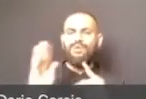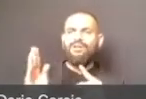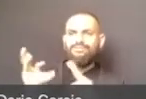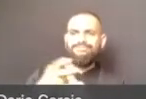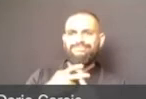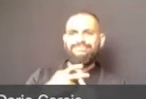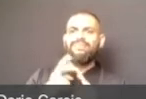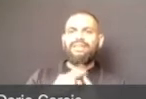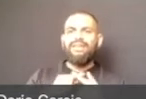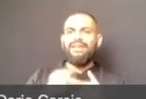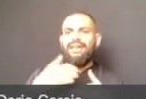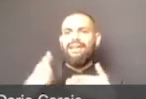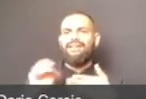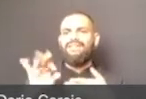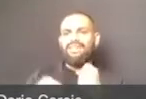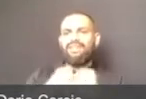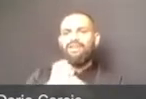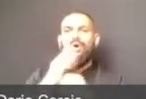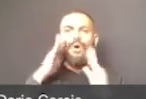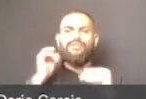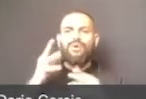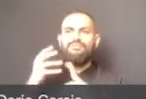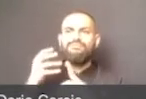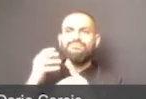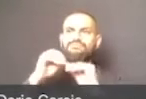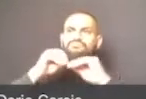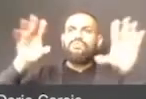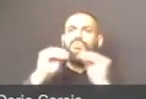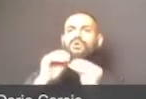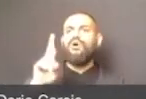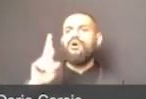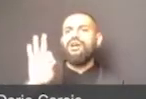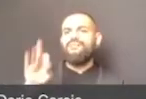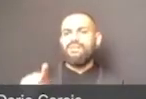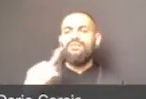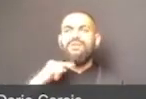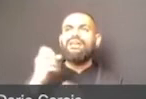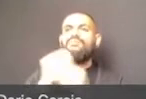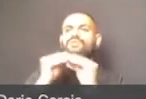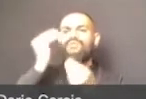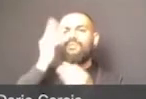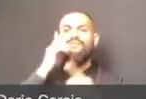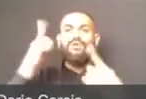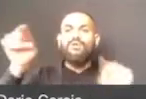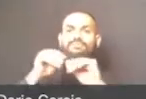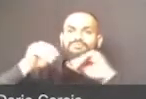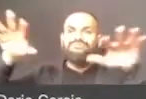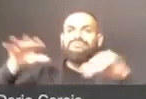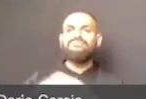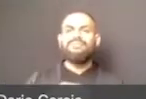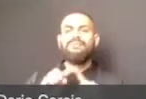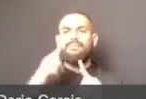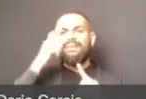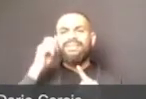the year to actually put out the RFP. We're going to put, you know, more information out there for all of you. But again, because it's all for us an ecosystem, we want to make